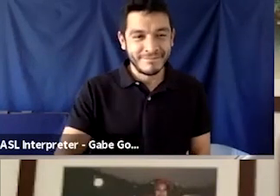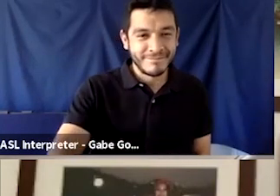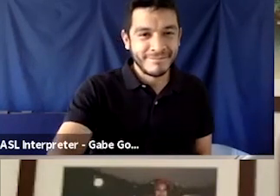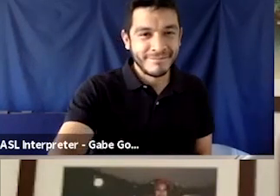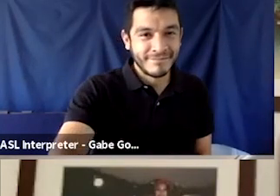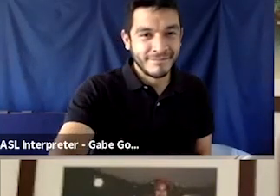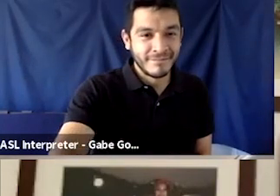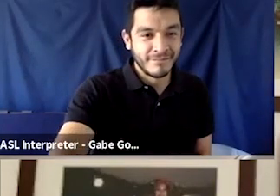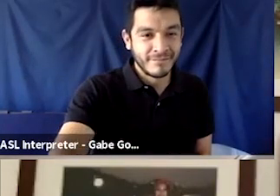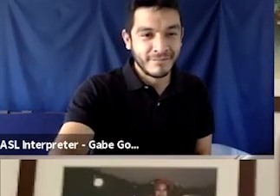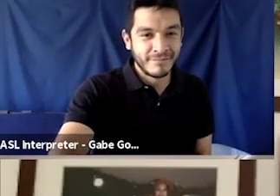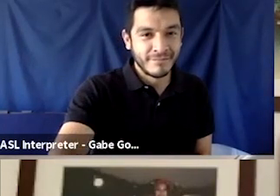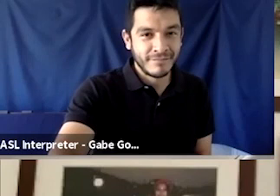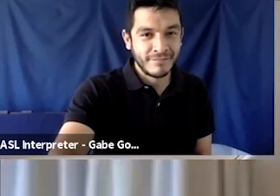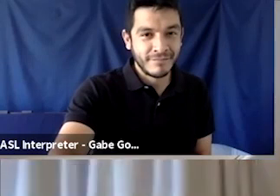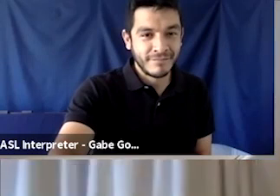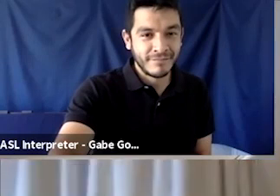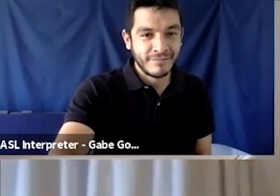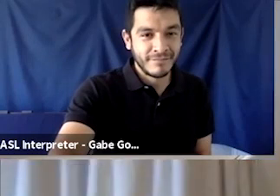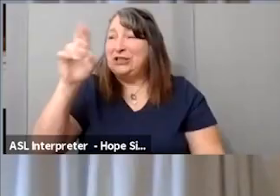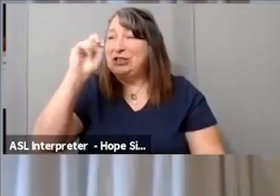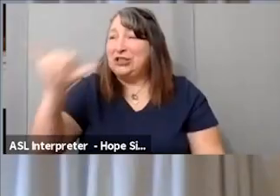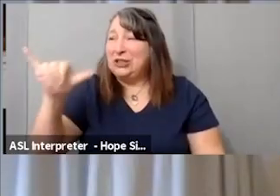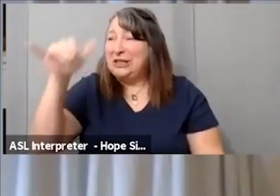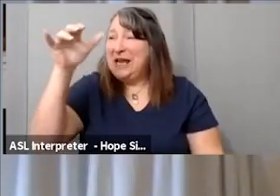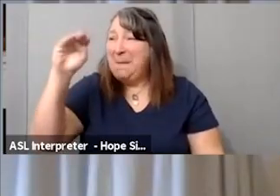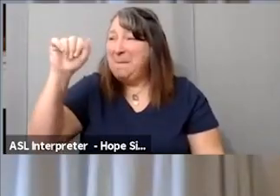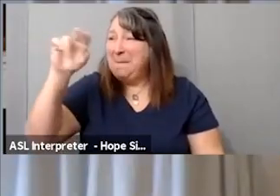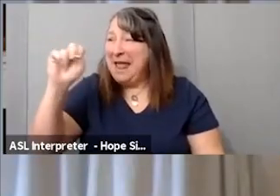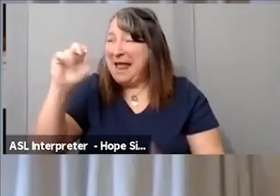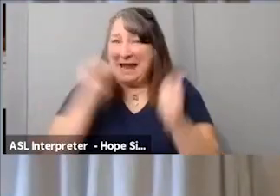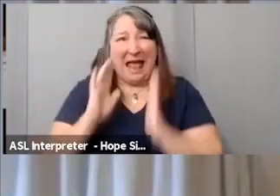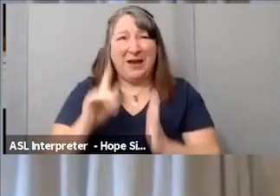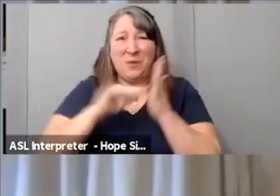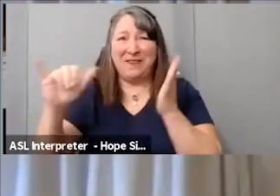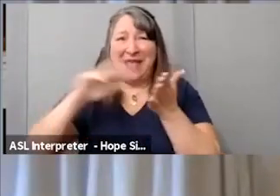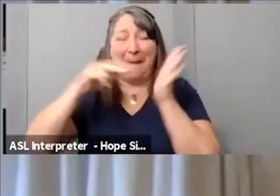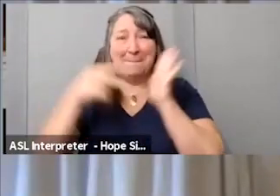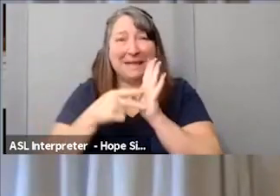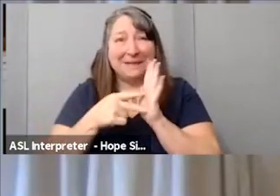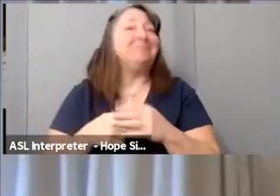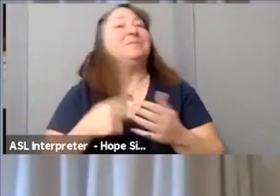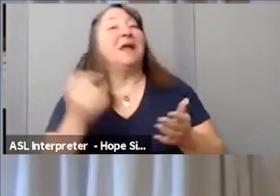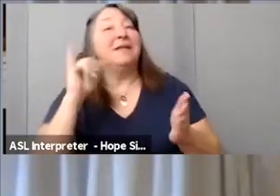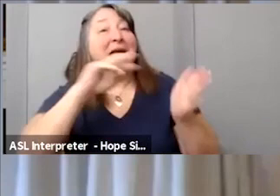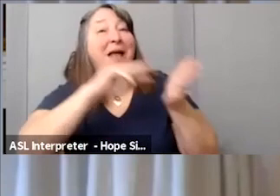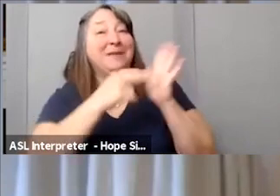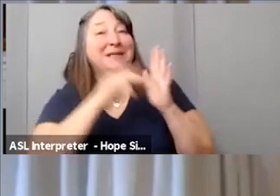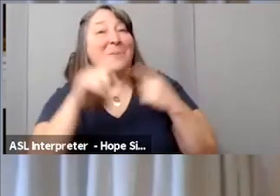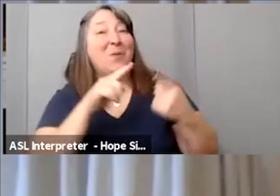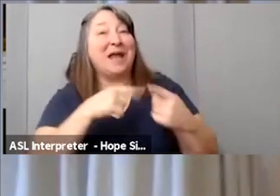It means that when when I was Marley's